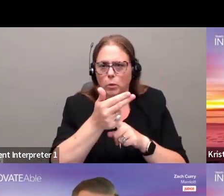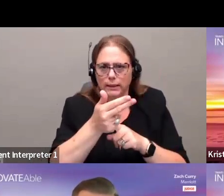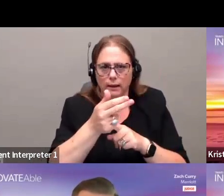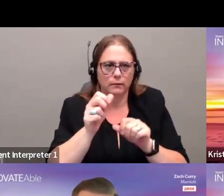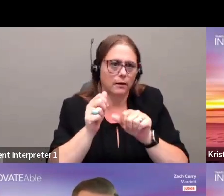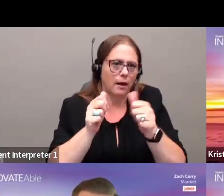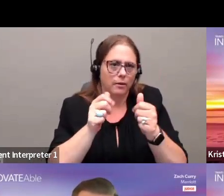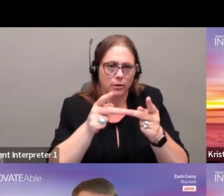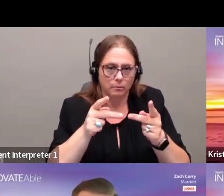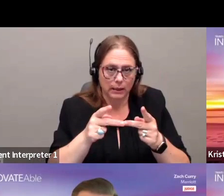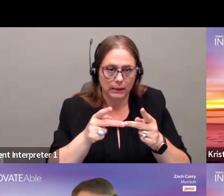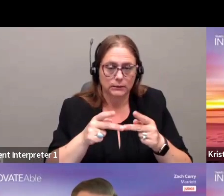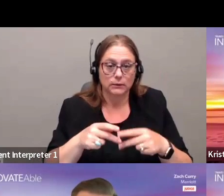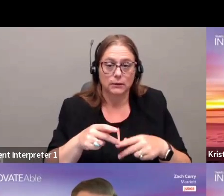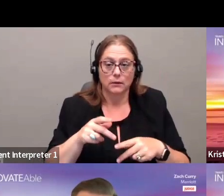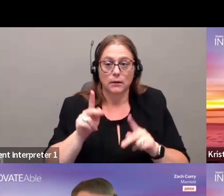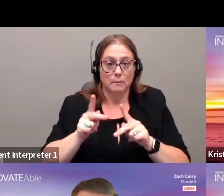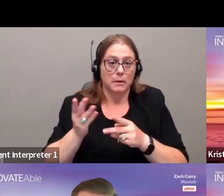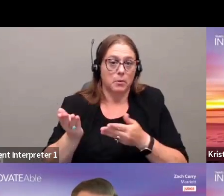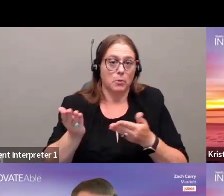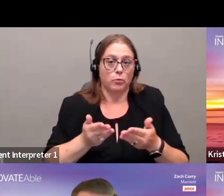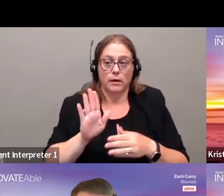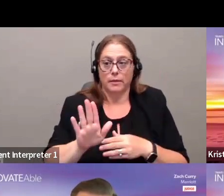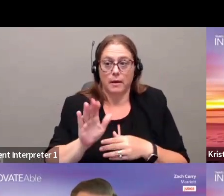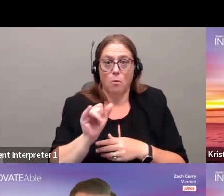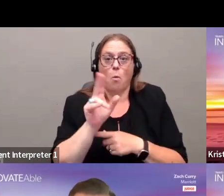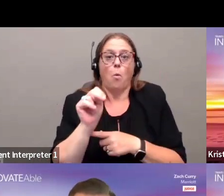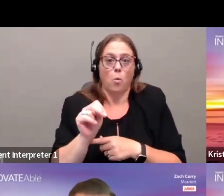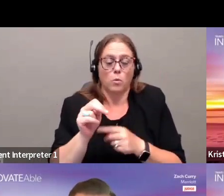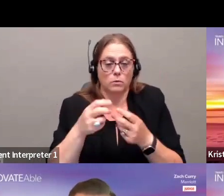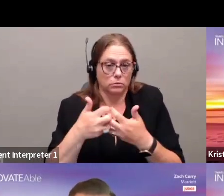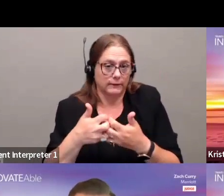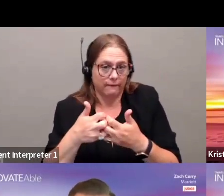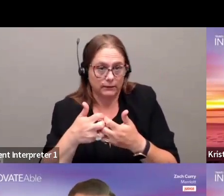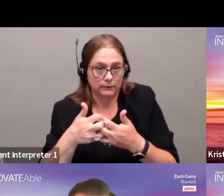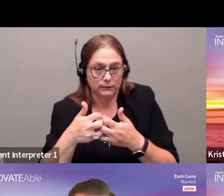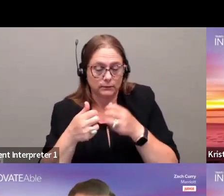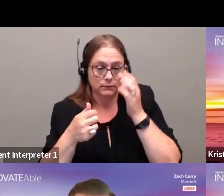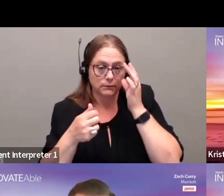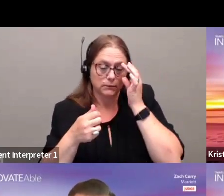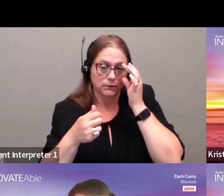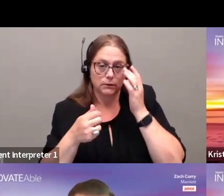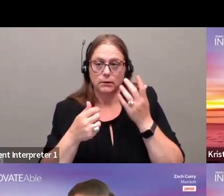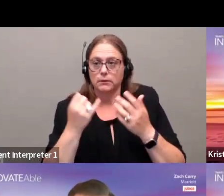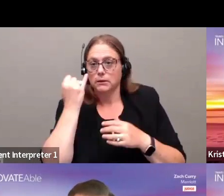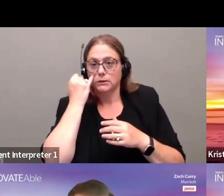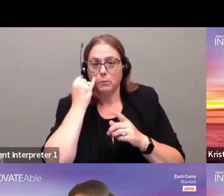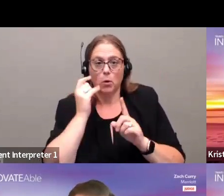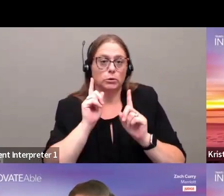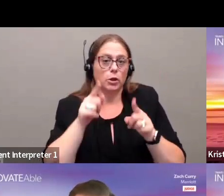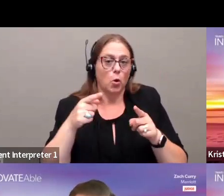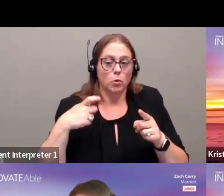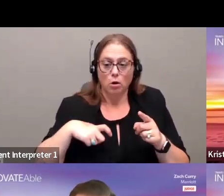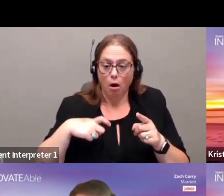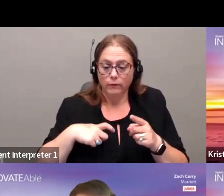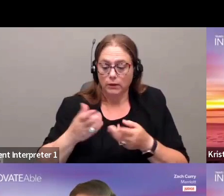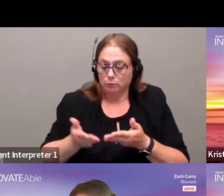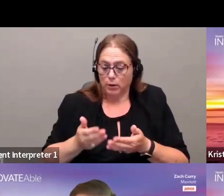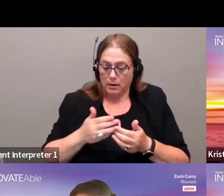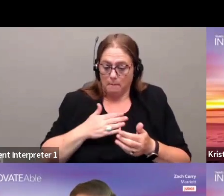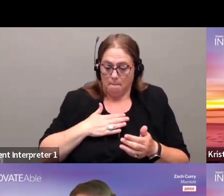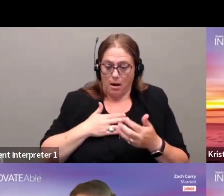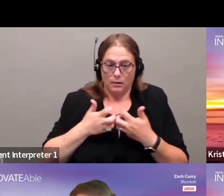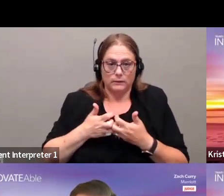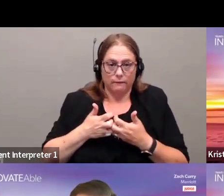will bring their own devices as well. And people will want a great experience at the venue. If you're coming to a conference with your device, if you're coming